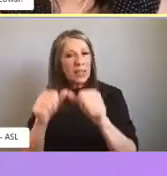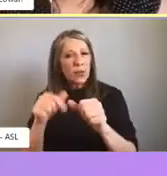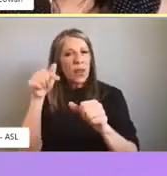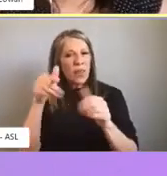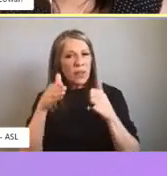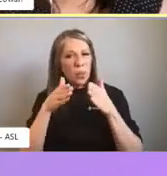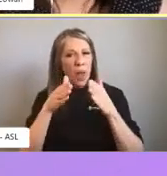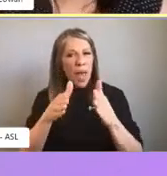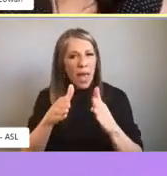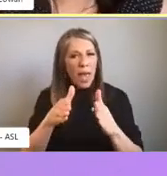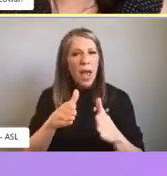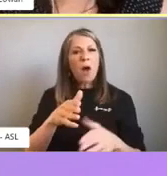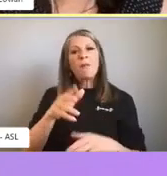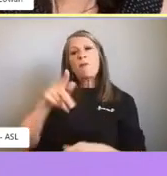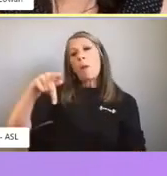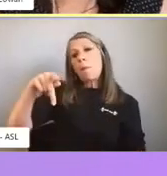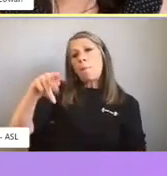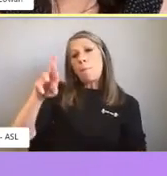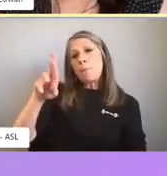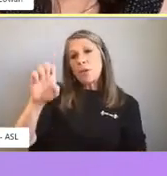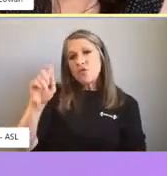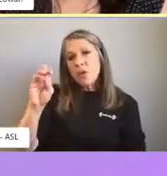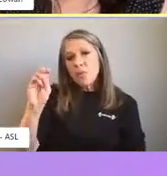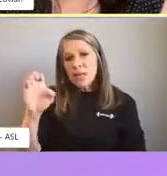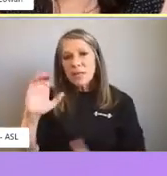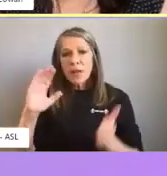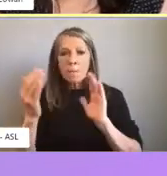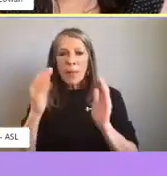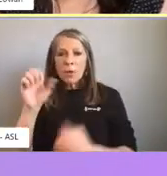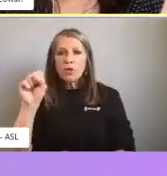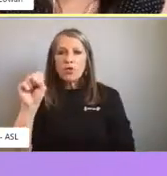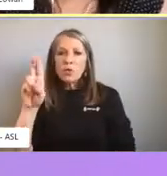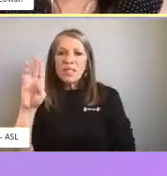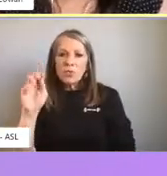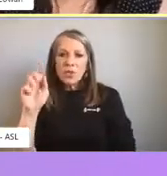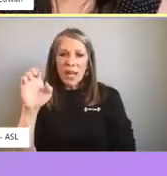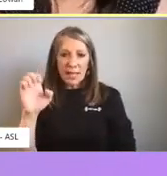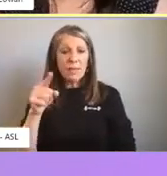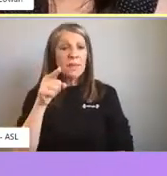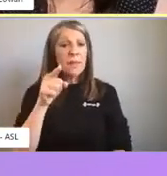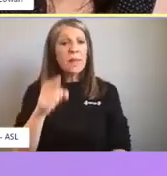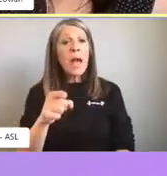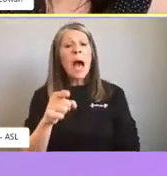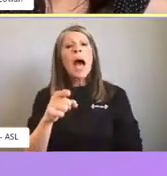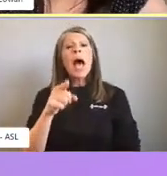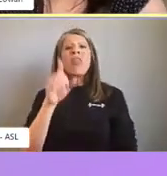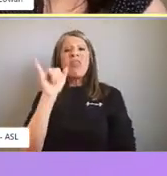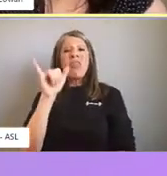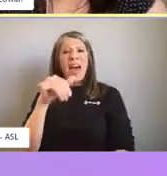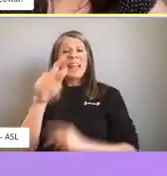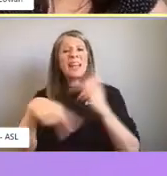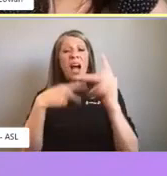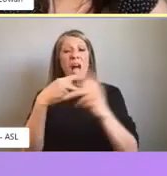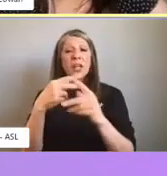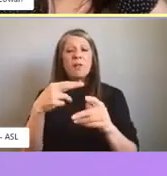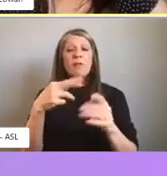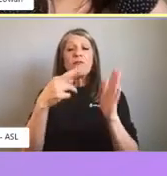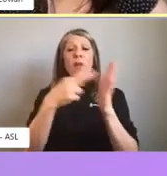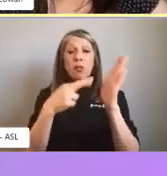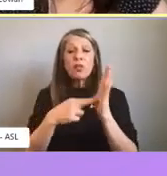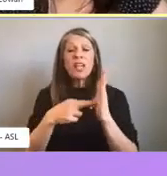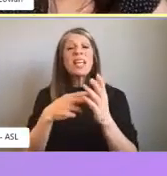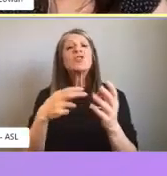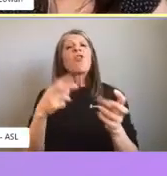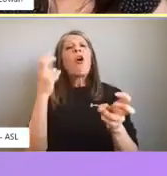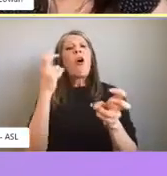of prescriptive versus subjective regulations. So there is a perception that a prescriptive regulation is harder to achieve or harder